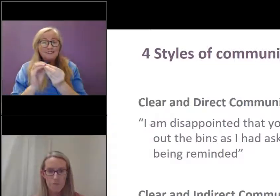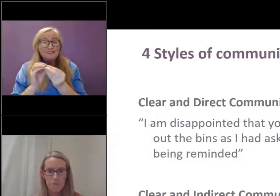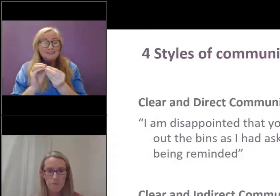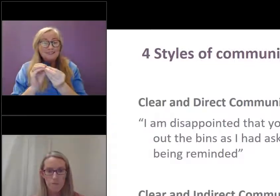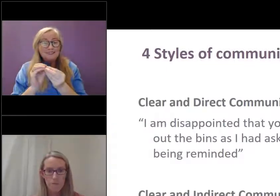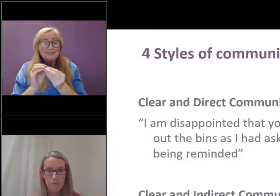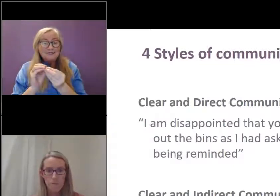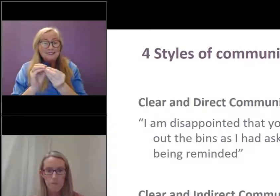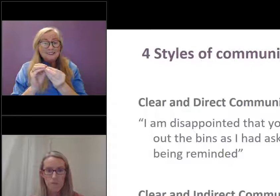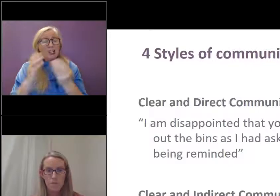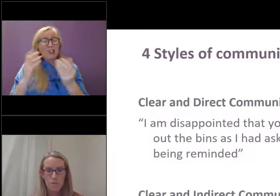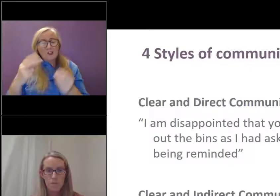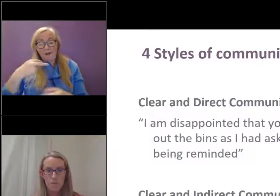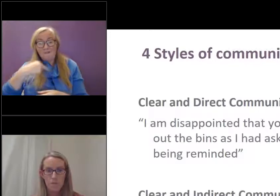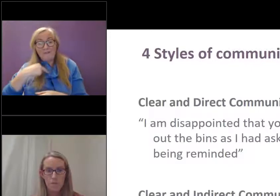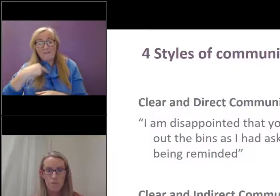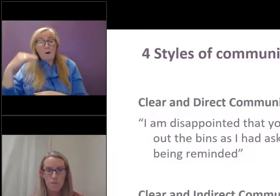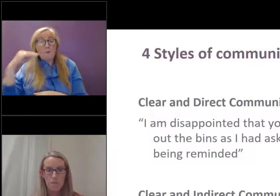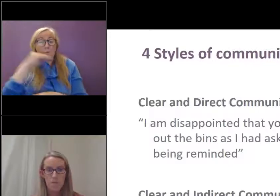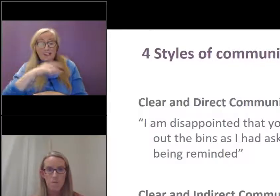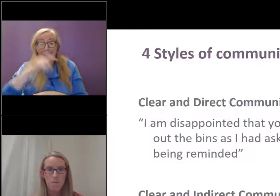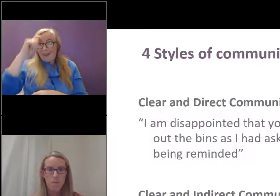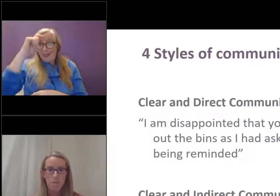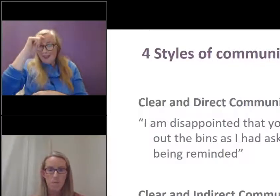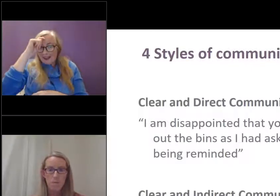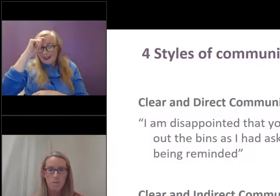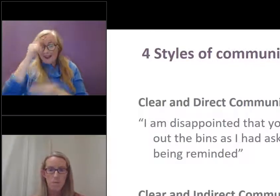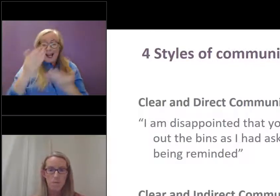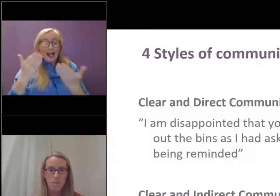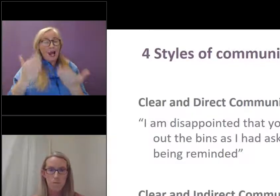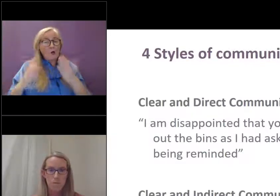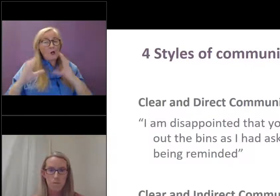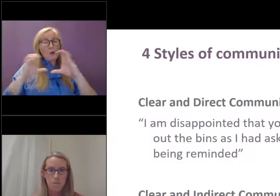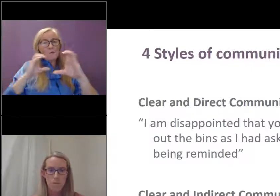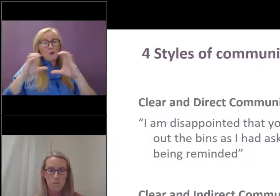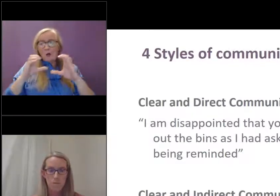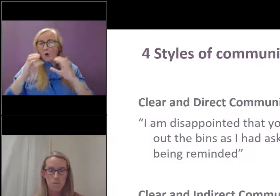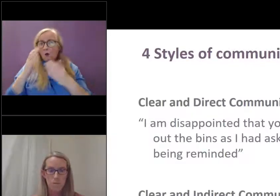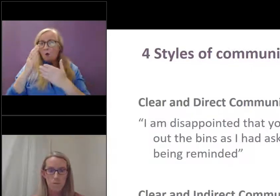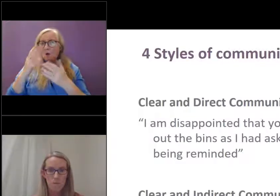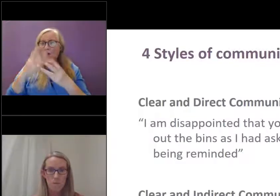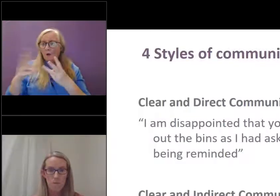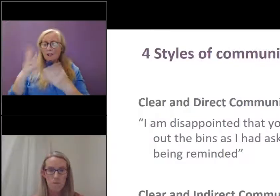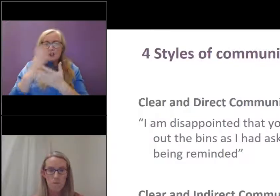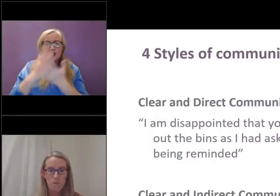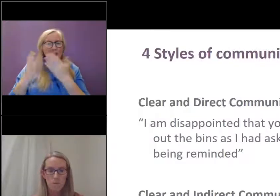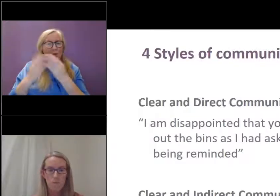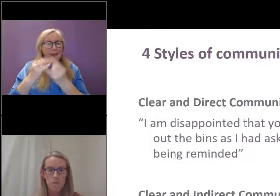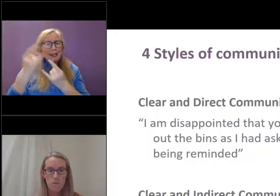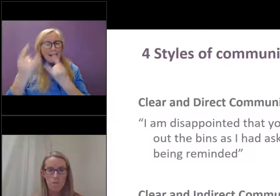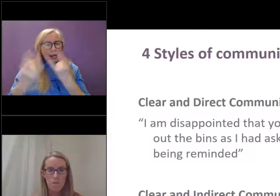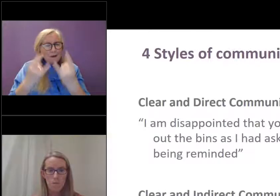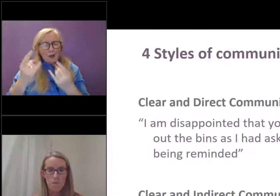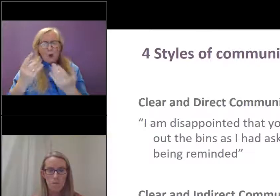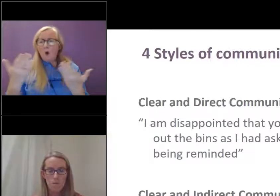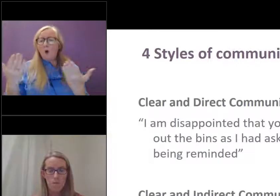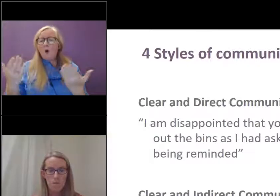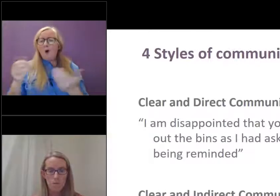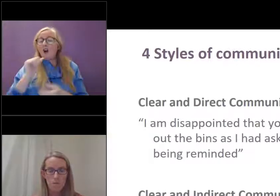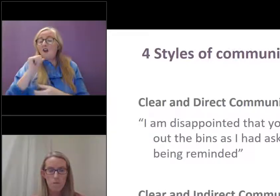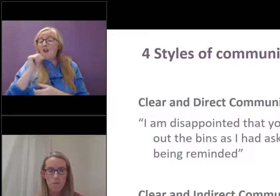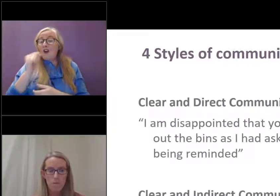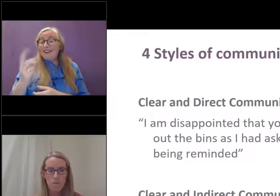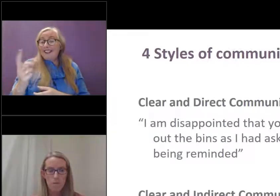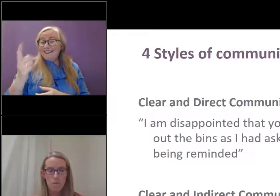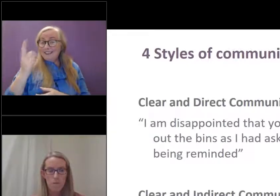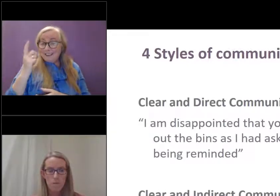So it's so important to think about how do you communicate when there is something happening, or something hasn't been done, or there's an element of where there could